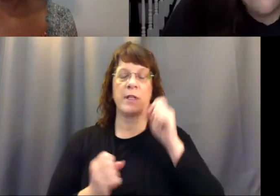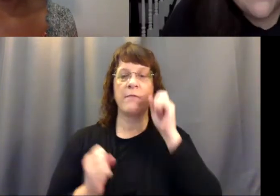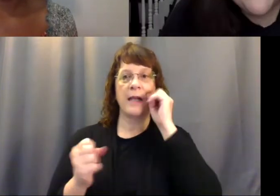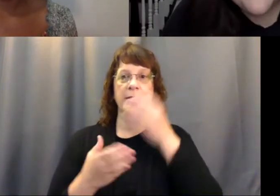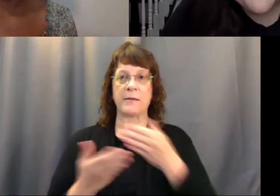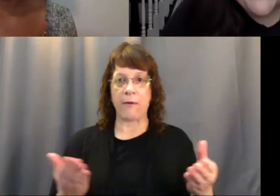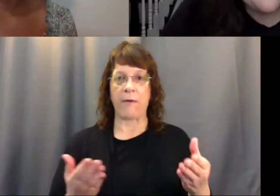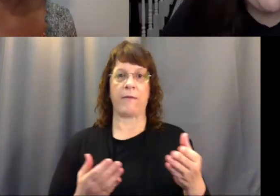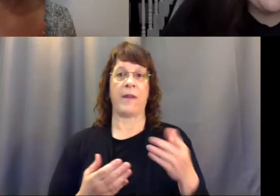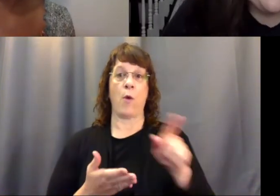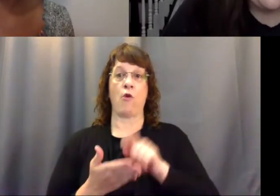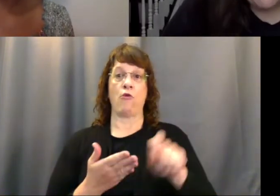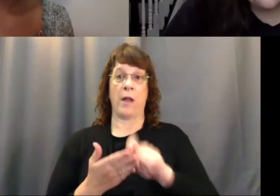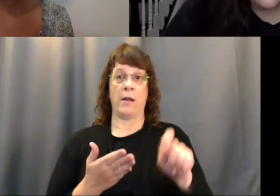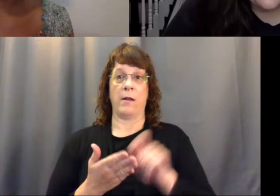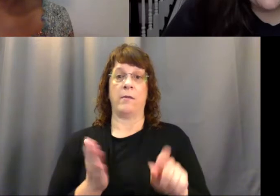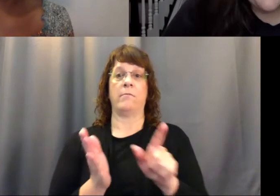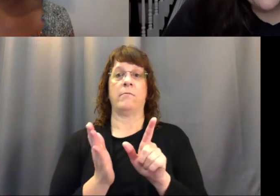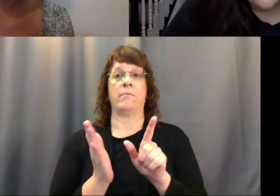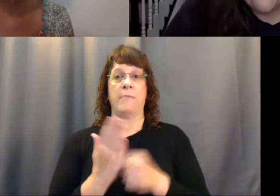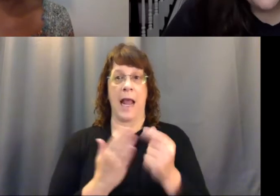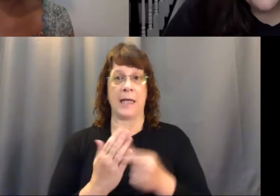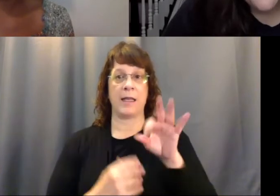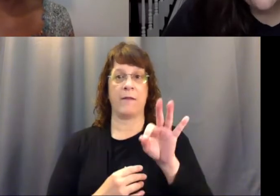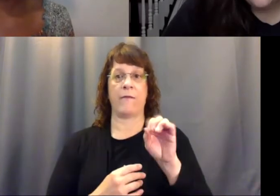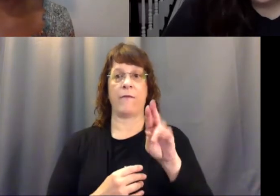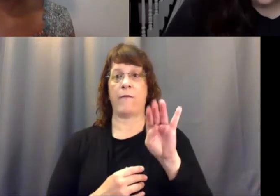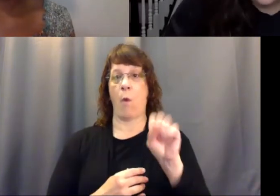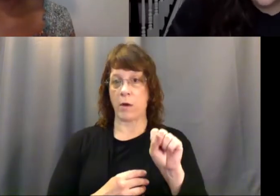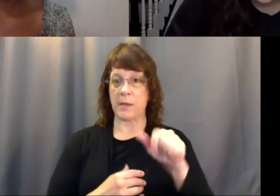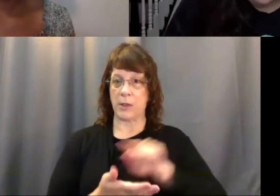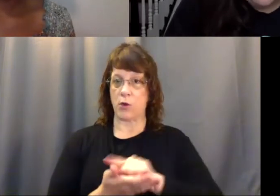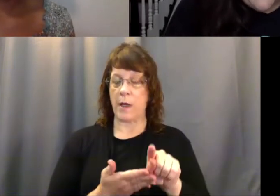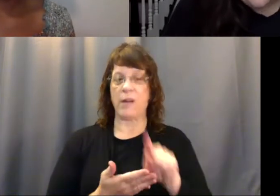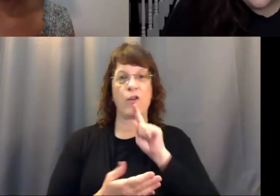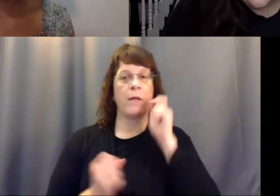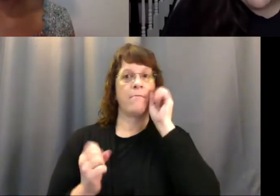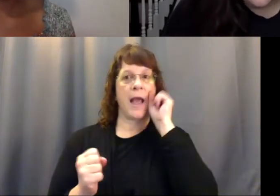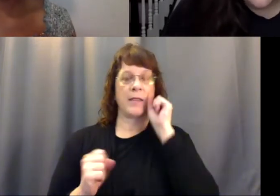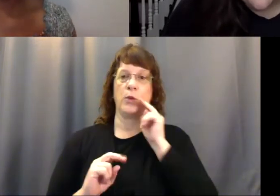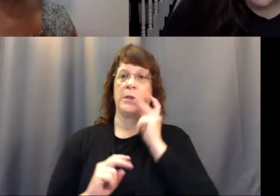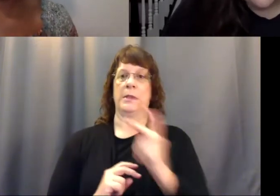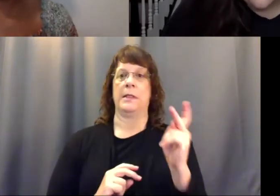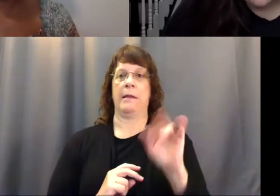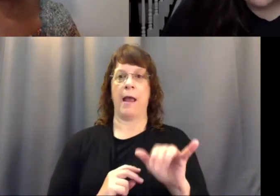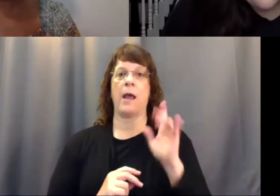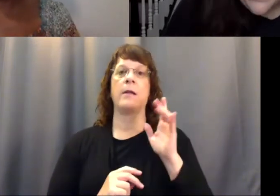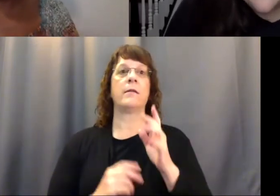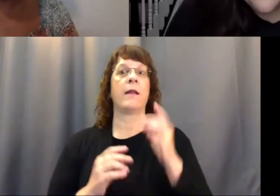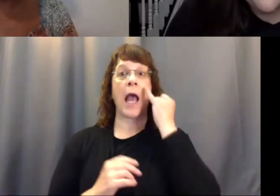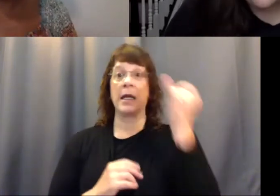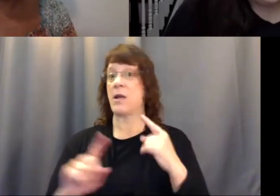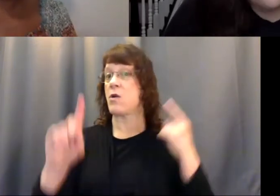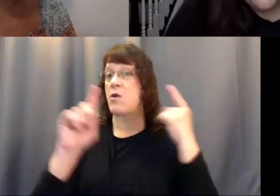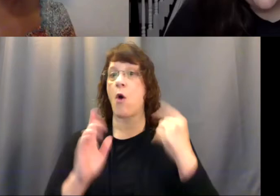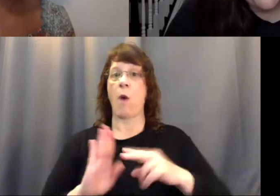up in Forbes this week. It's been an amazing thing to watch. And so the idea is that we want to highlight a bunch of Black